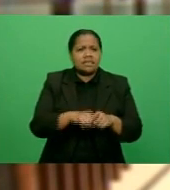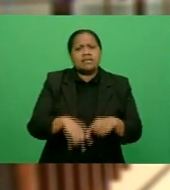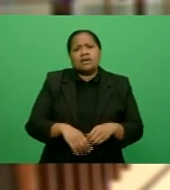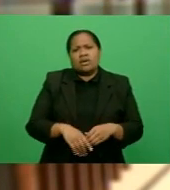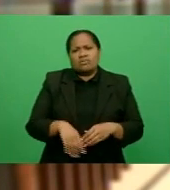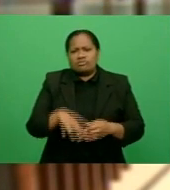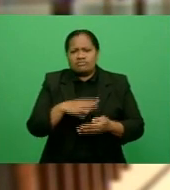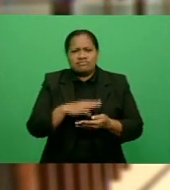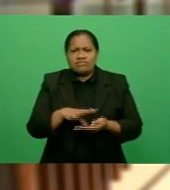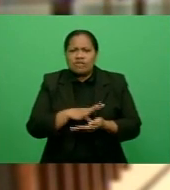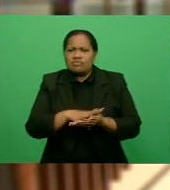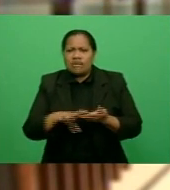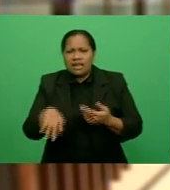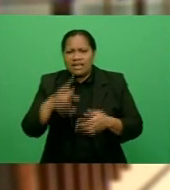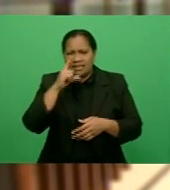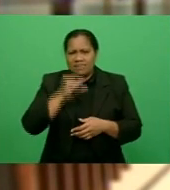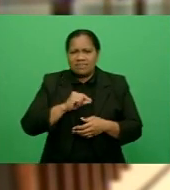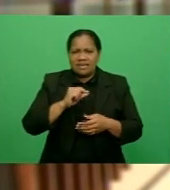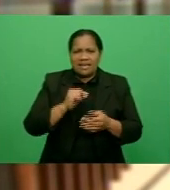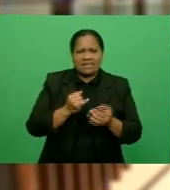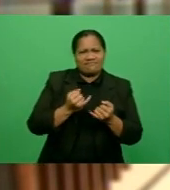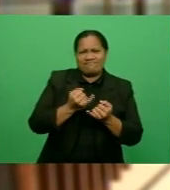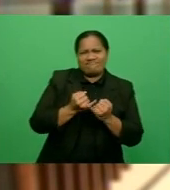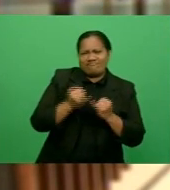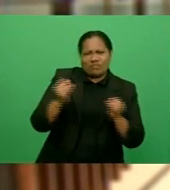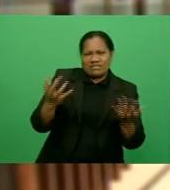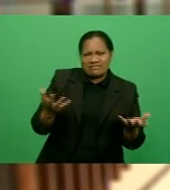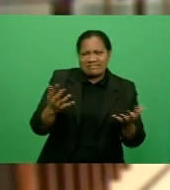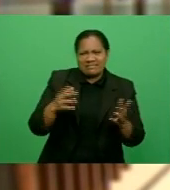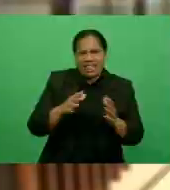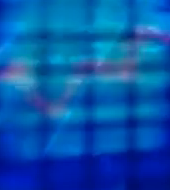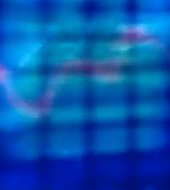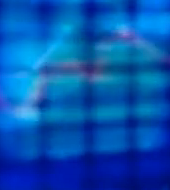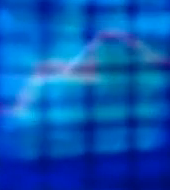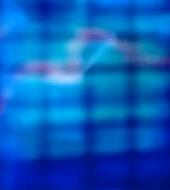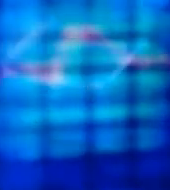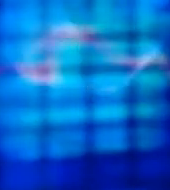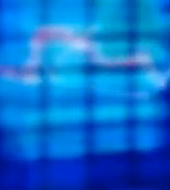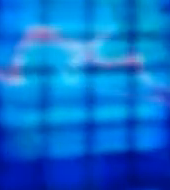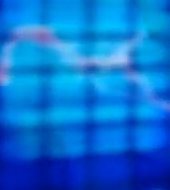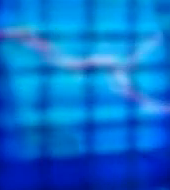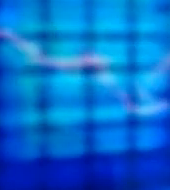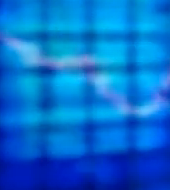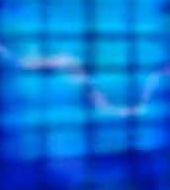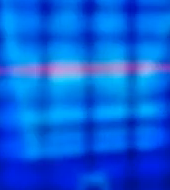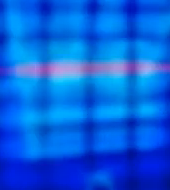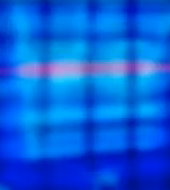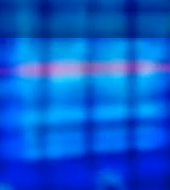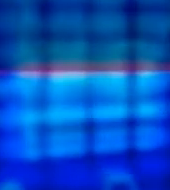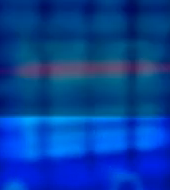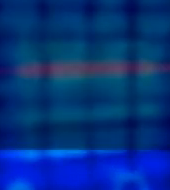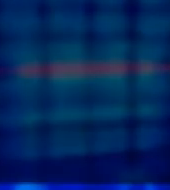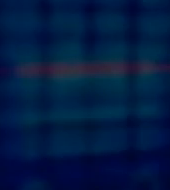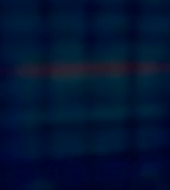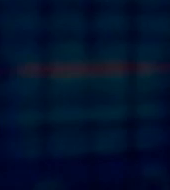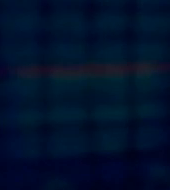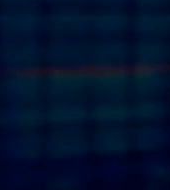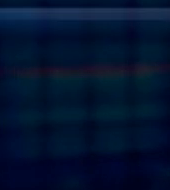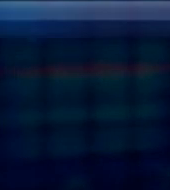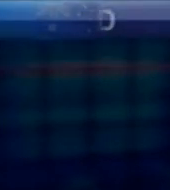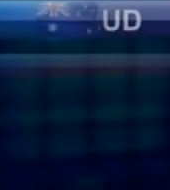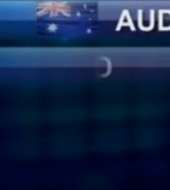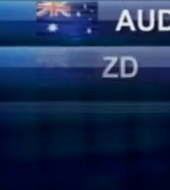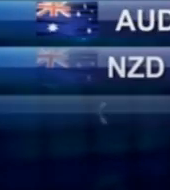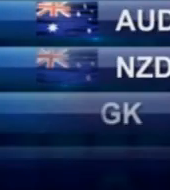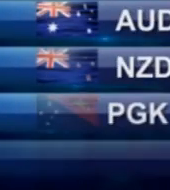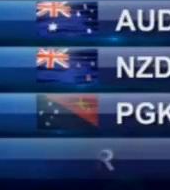swings. That's all for now from HFC Bank, Vinaka. Looking at today's local exchange rates as set